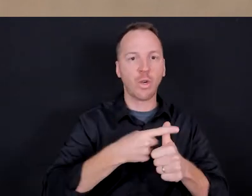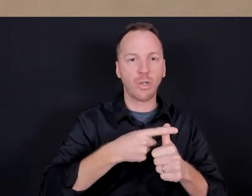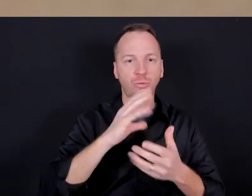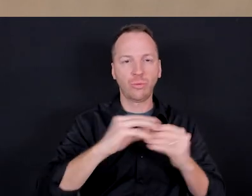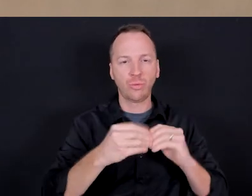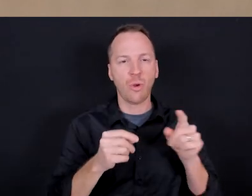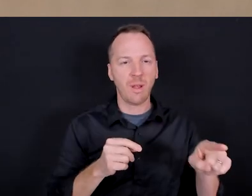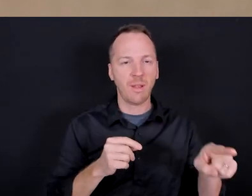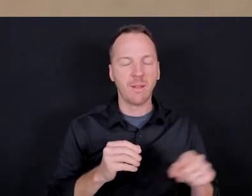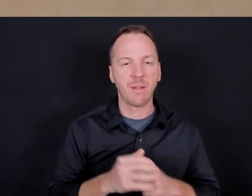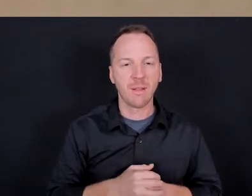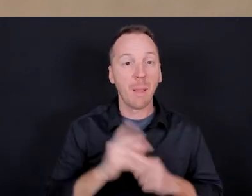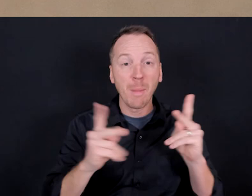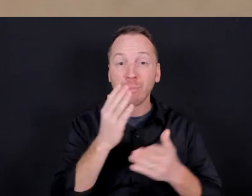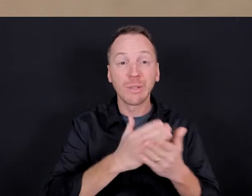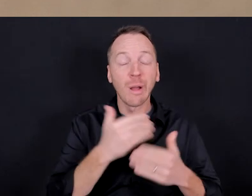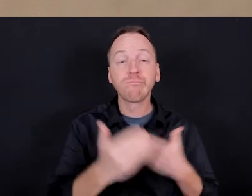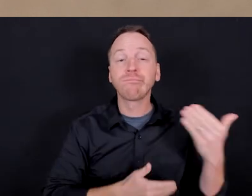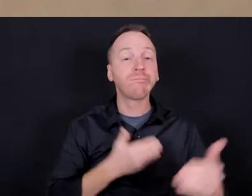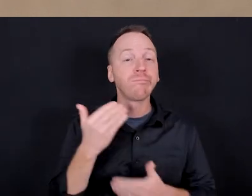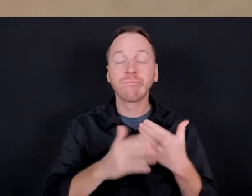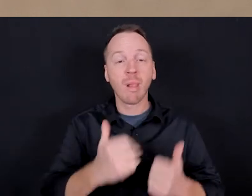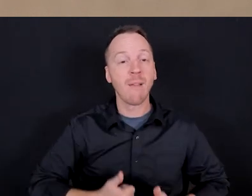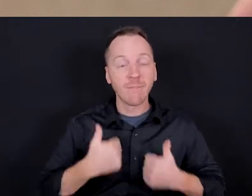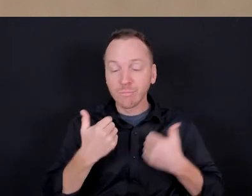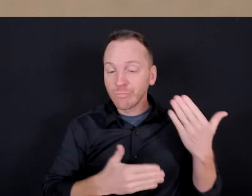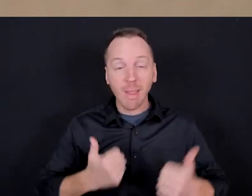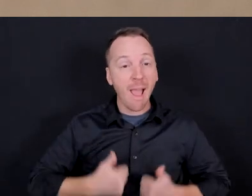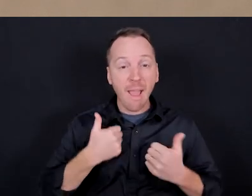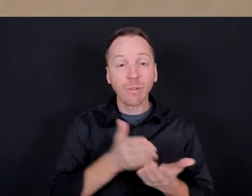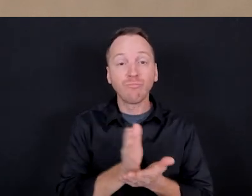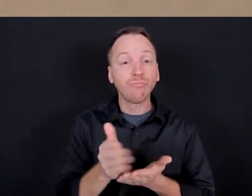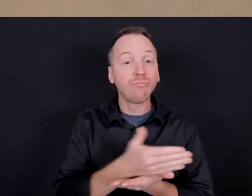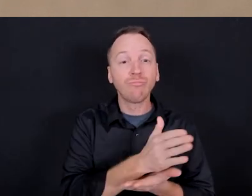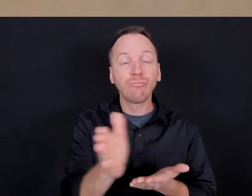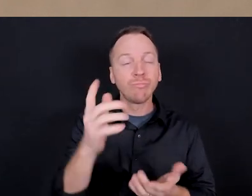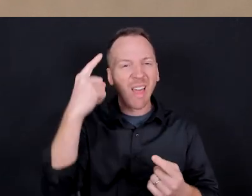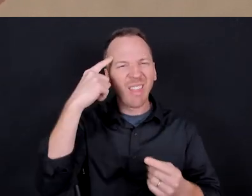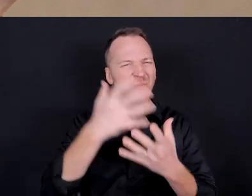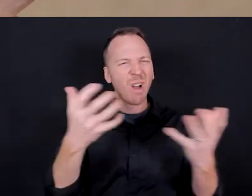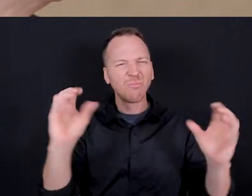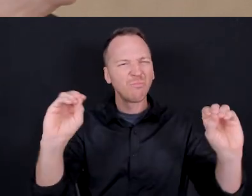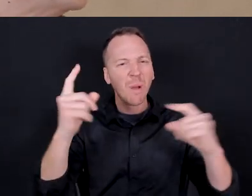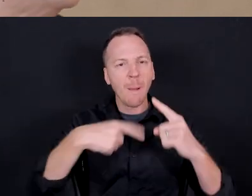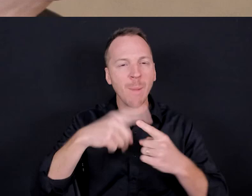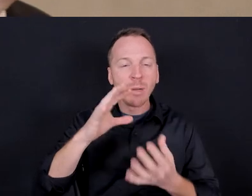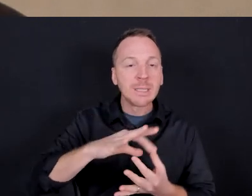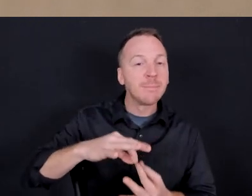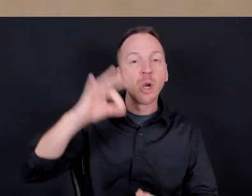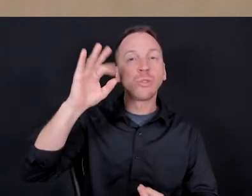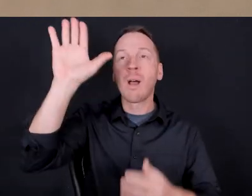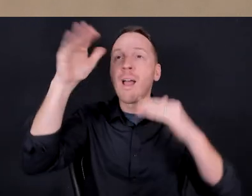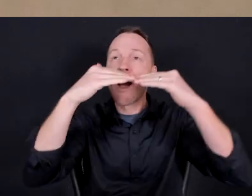story. They're merely going on their way through life, not giving much thought to spiritual